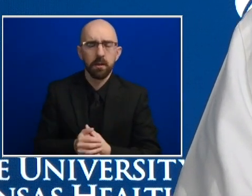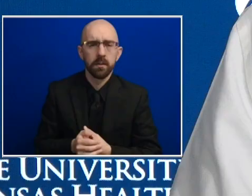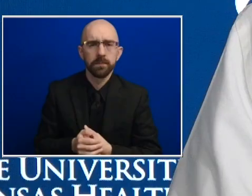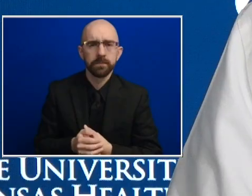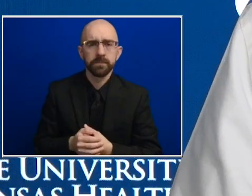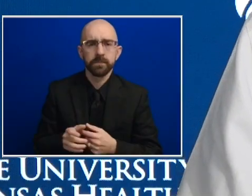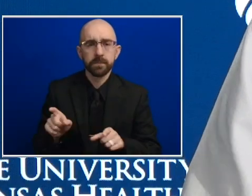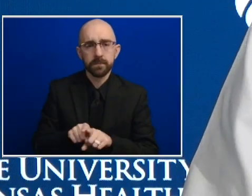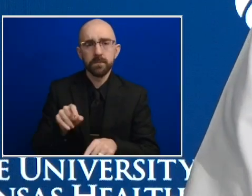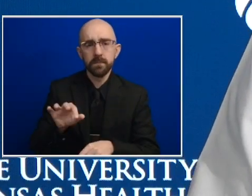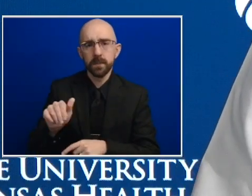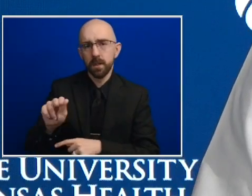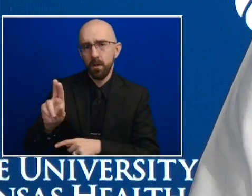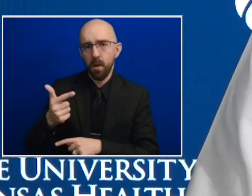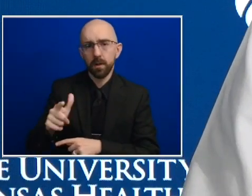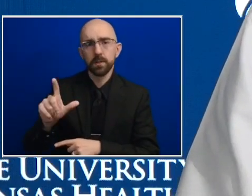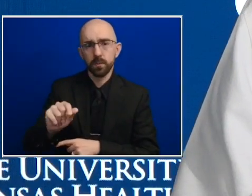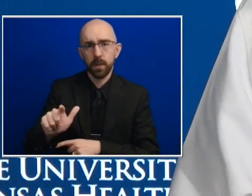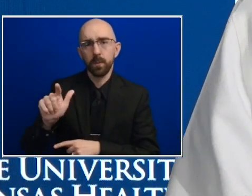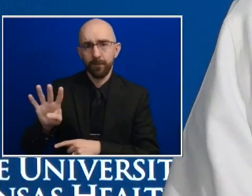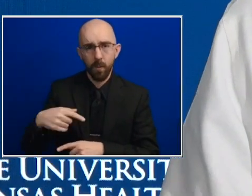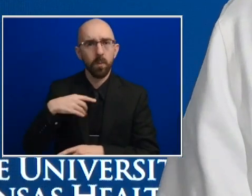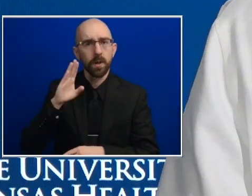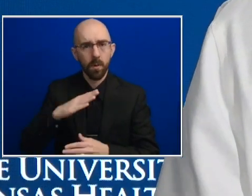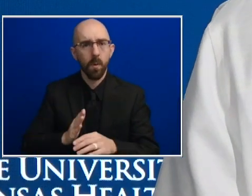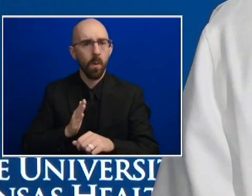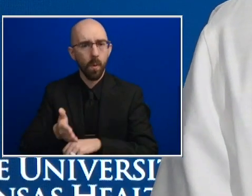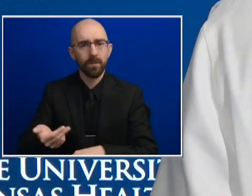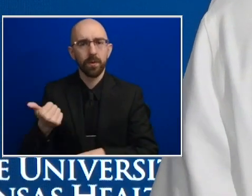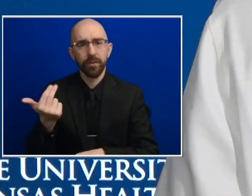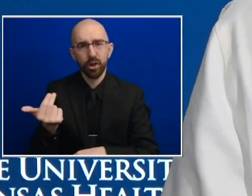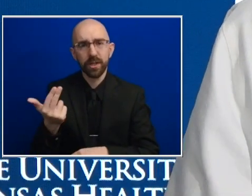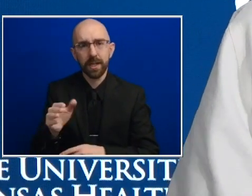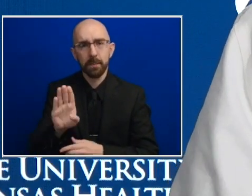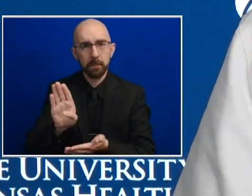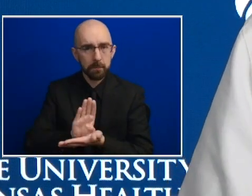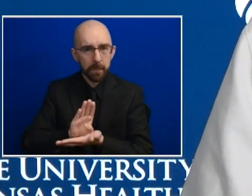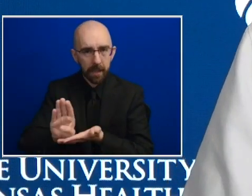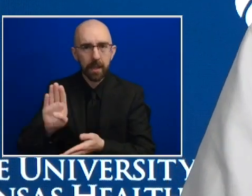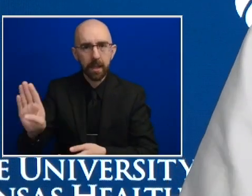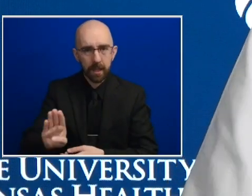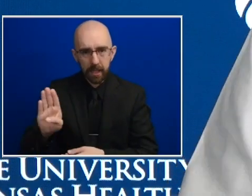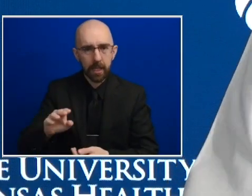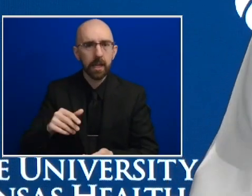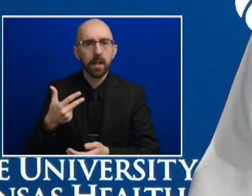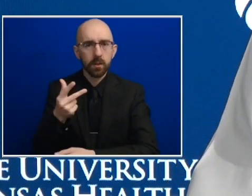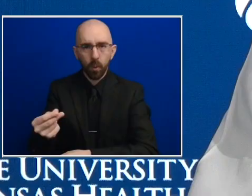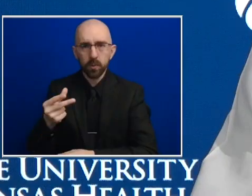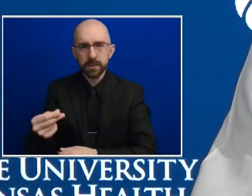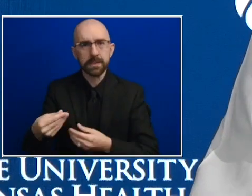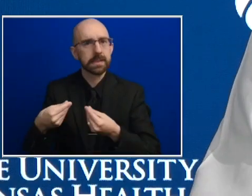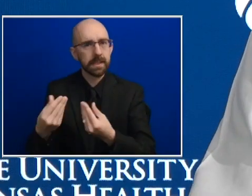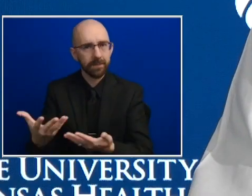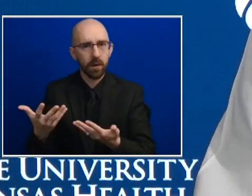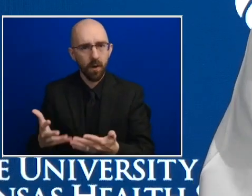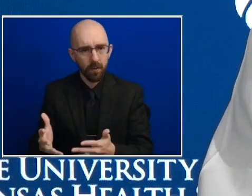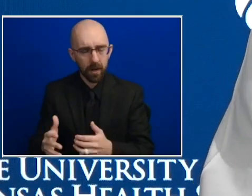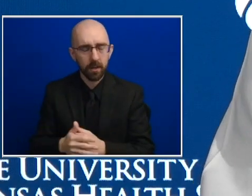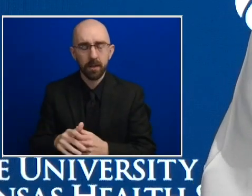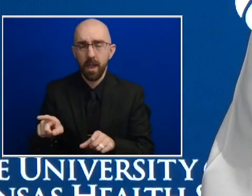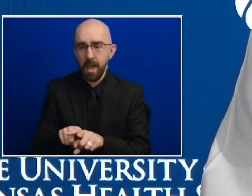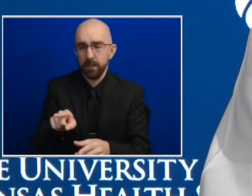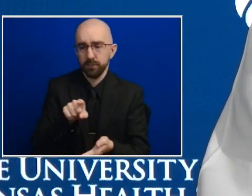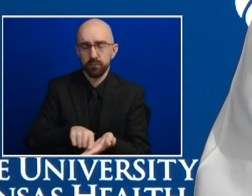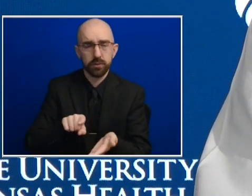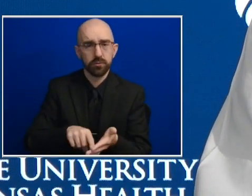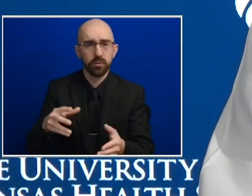August 2024, we know there have been over 13 billion doses given. And just as a research part, we